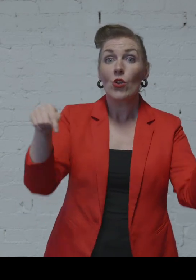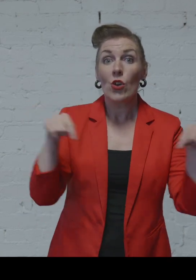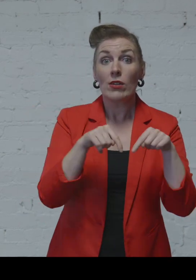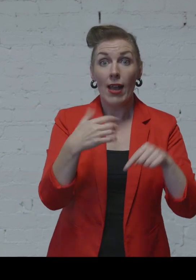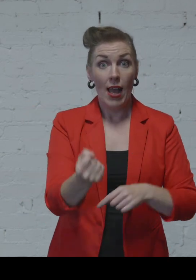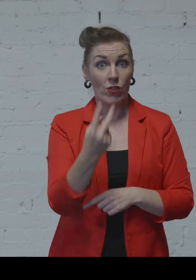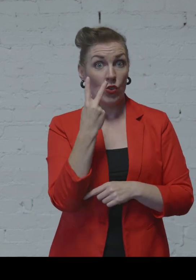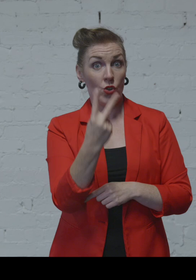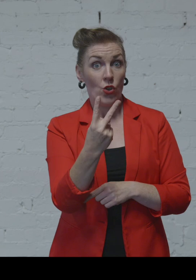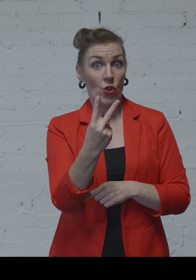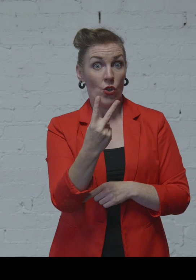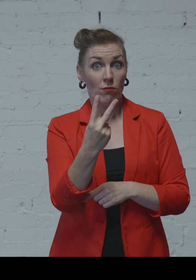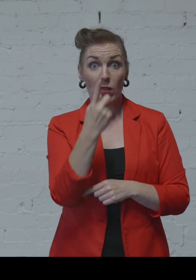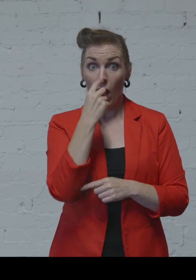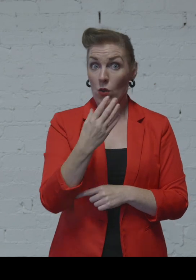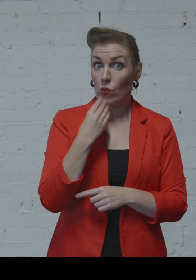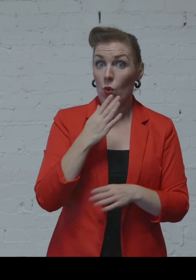This is just outside Studio 2.